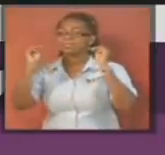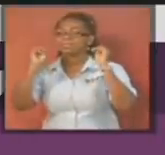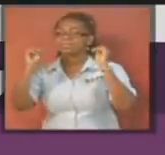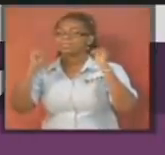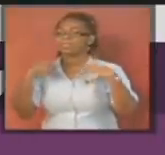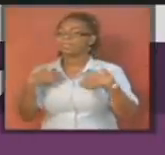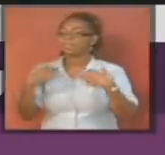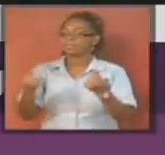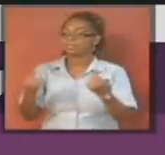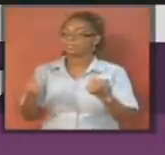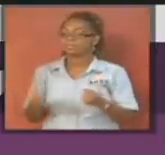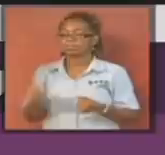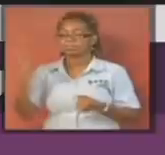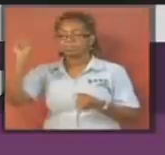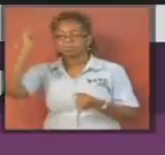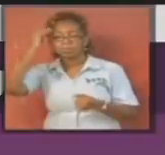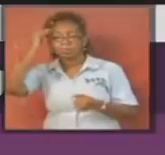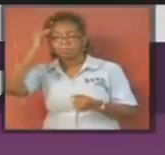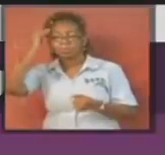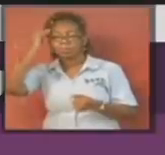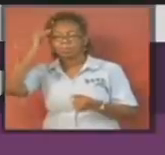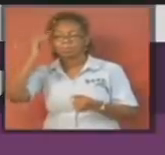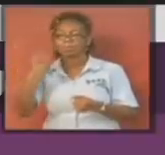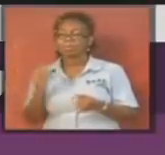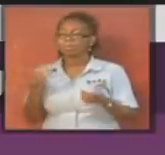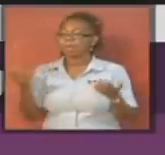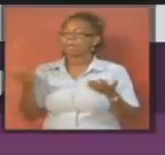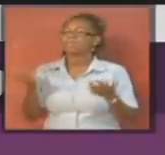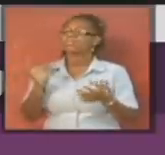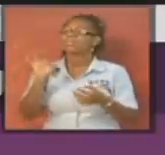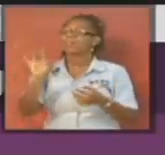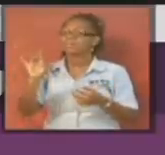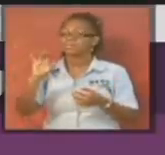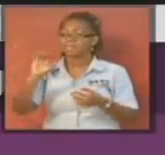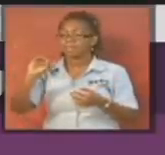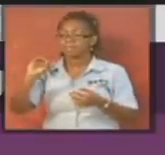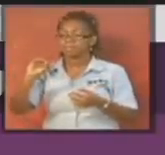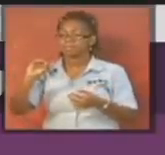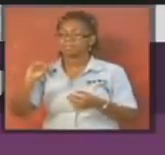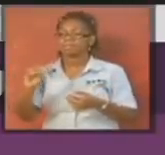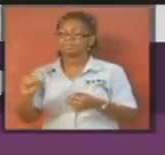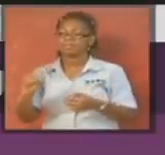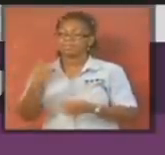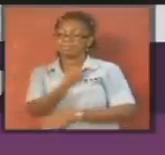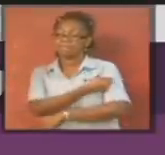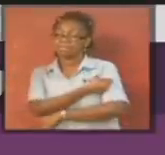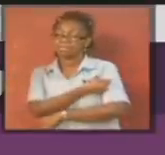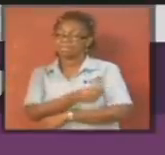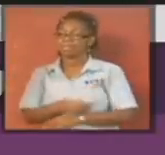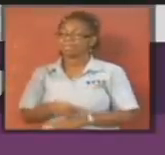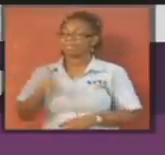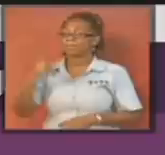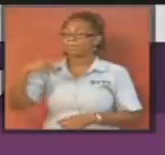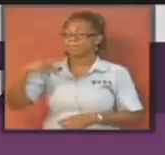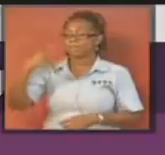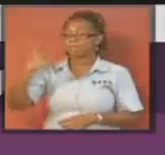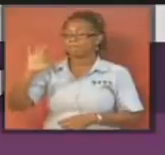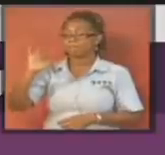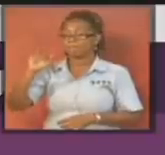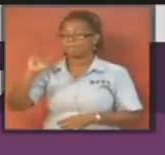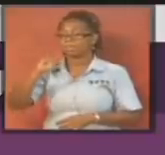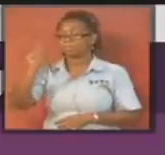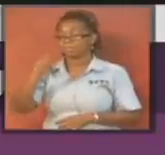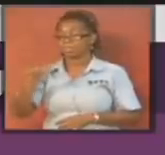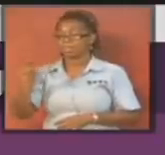of that the 80 vials of Pfizer vaccines from the United States, this donation, was incoming